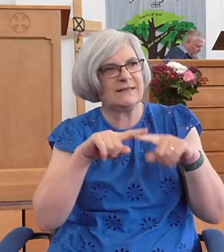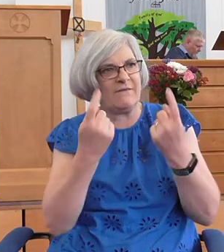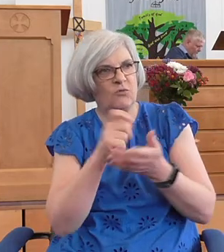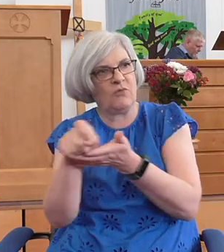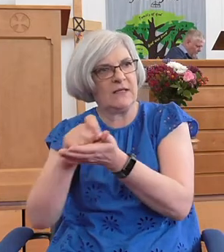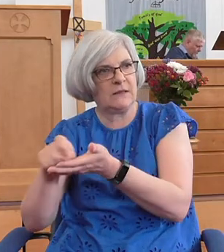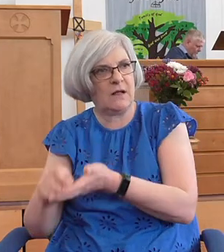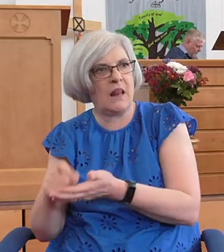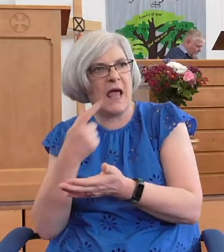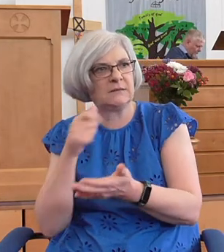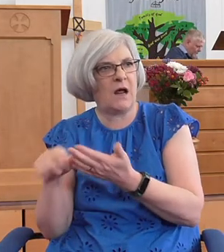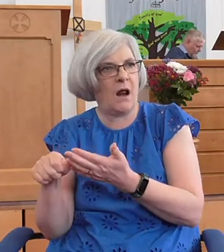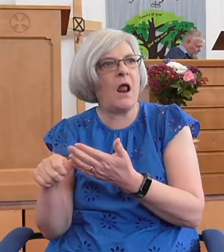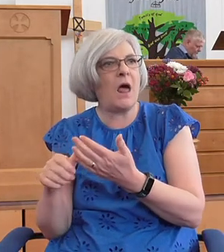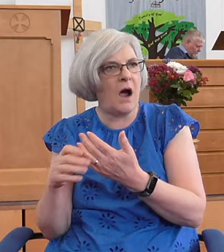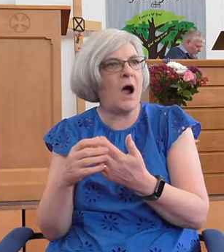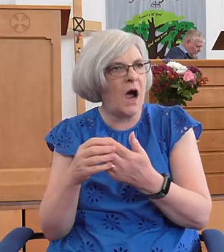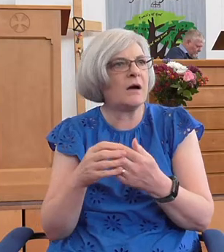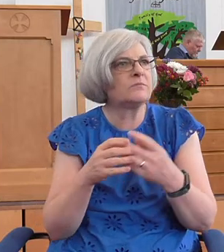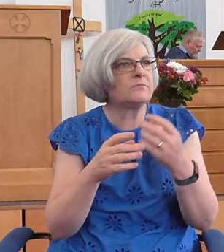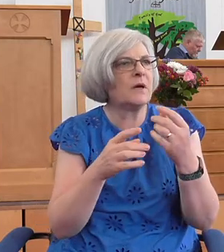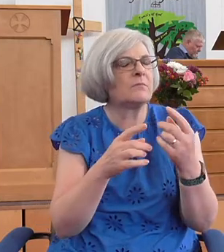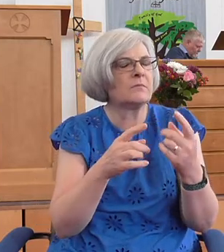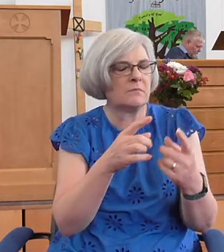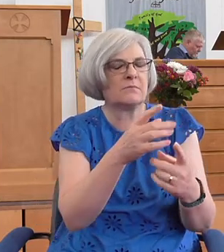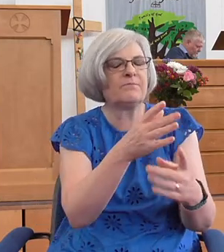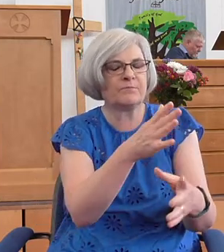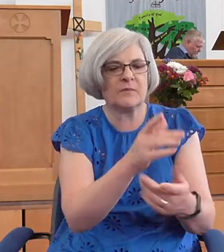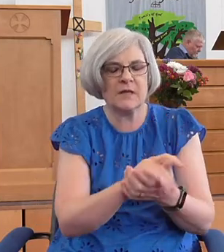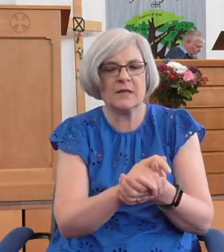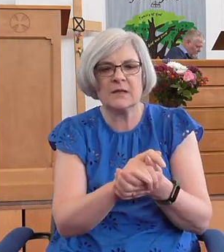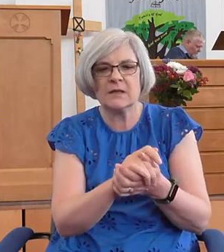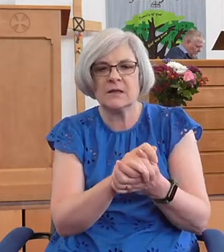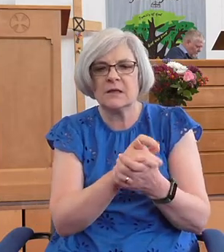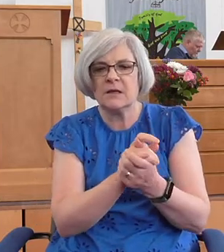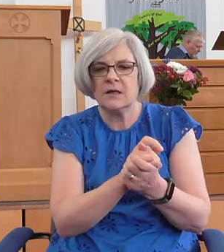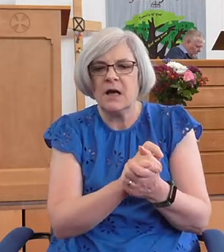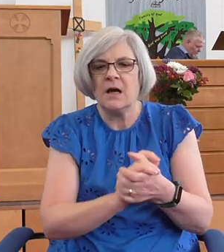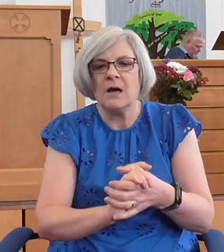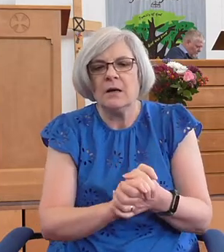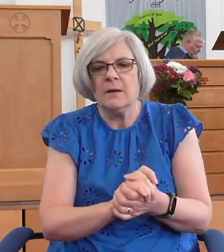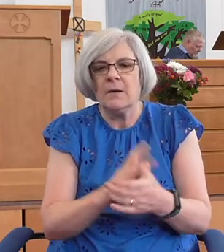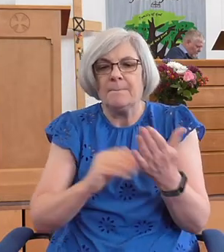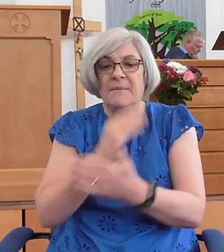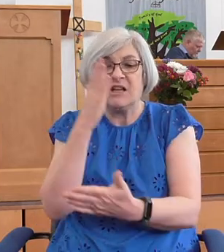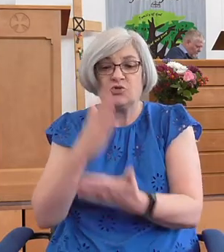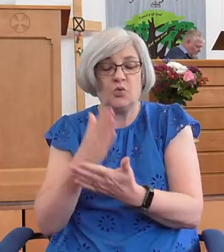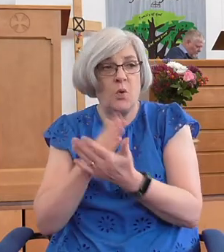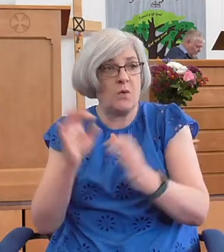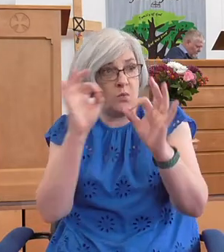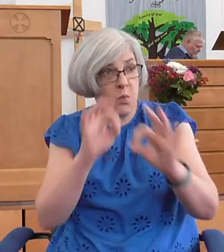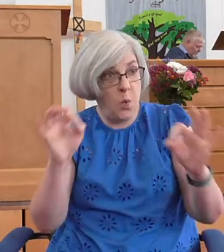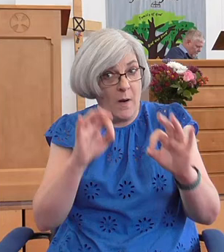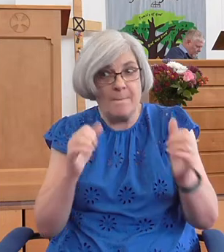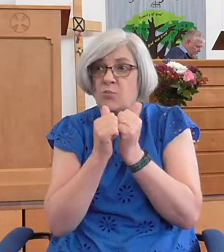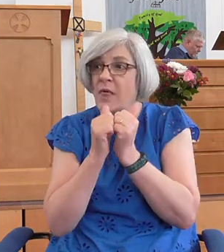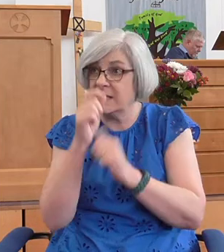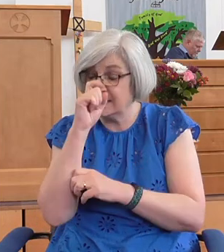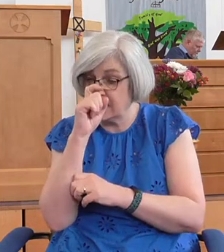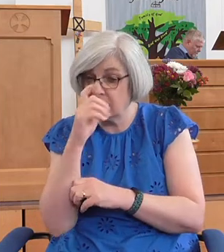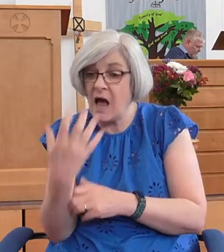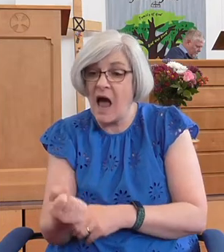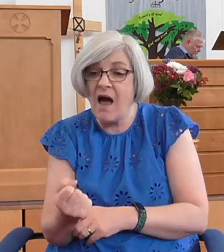"See to it, brothers and sisters, that none of you has a sinful, unbelieving heart that turns away from the living